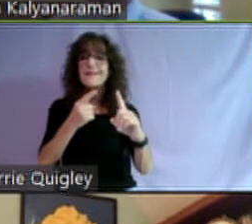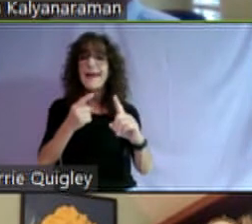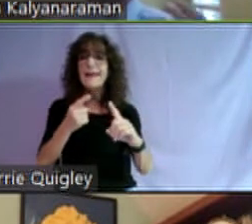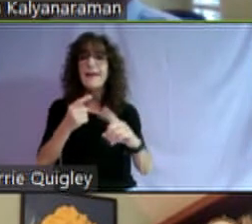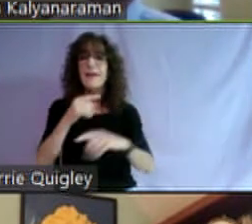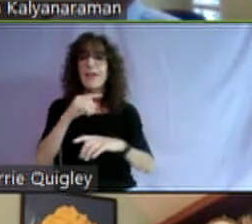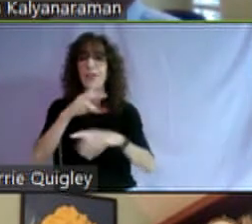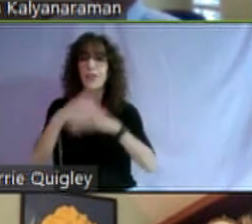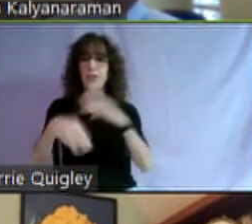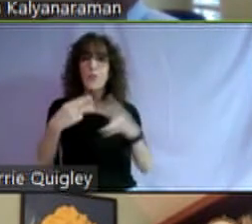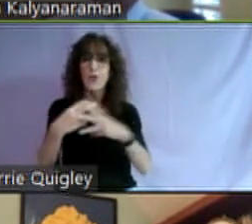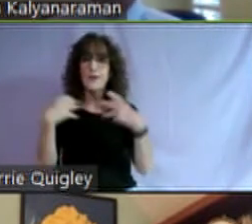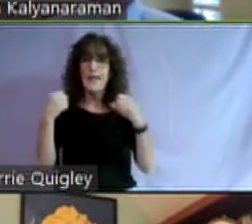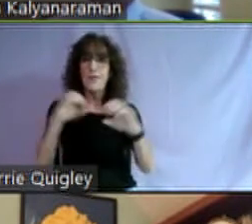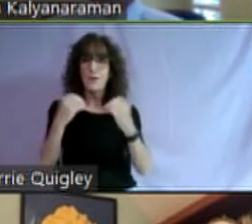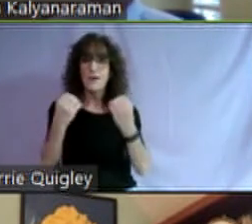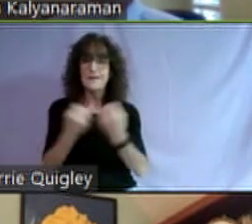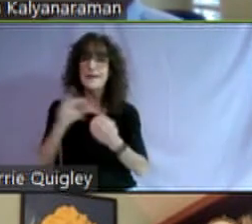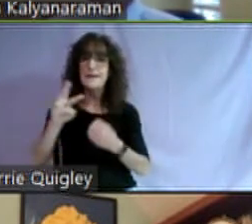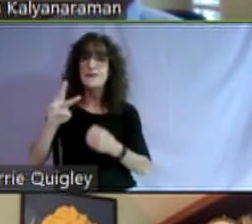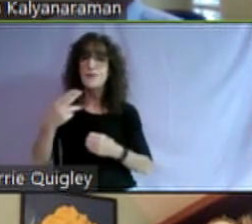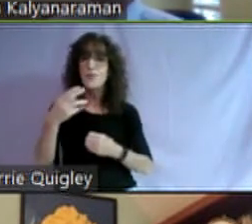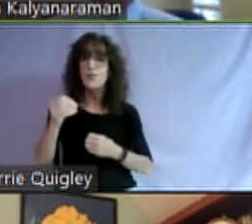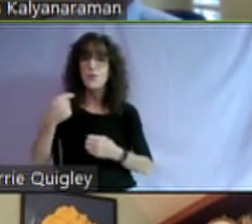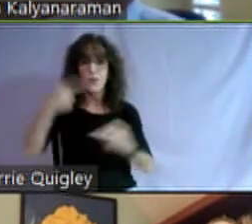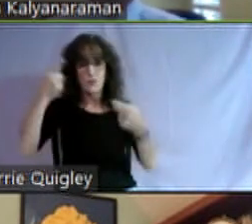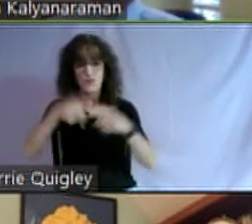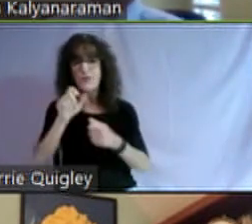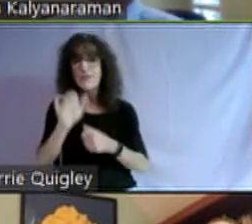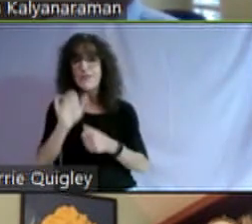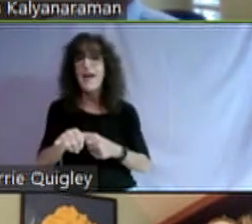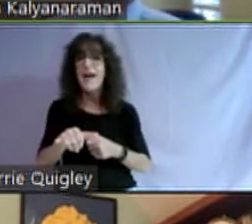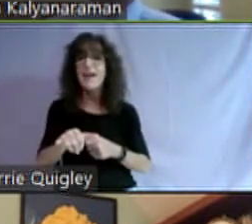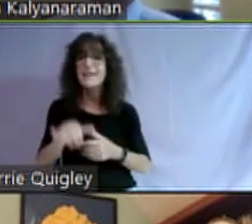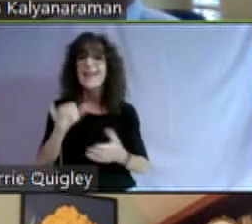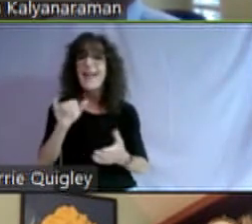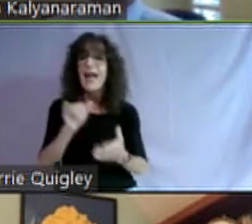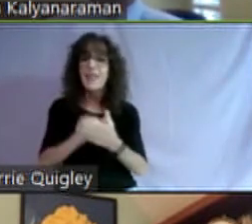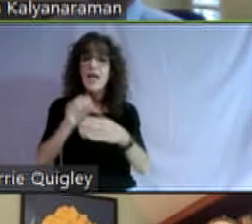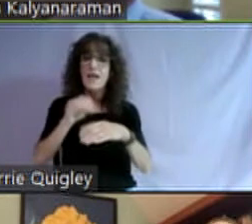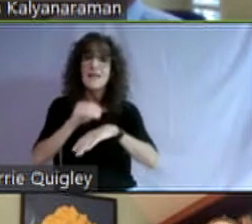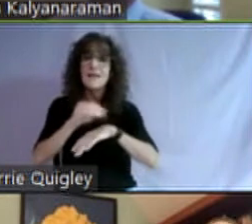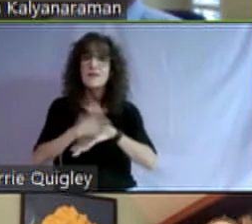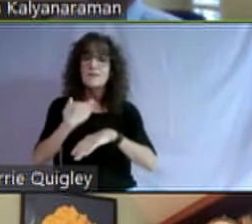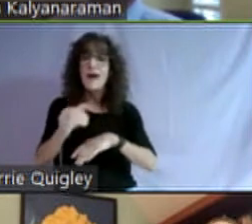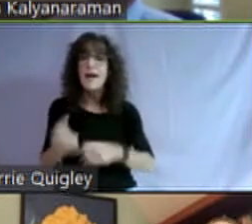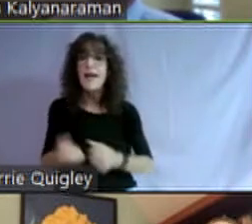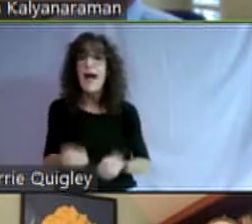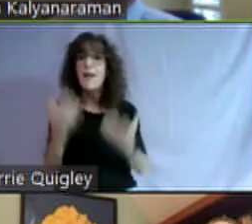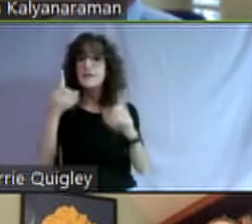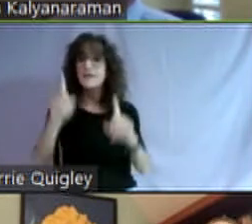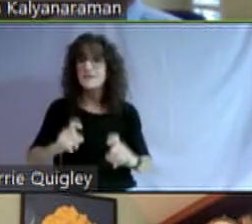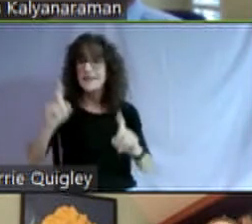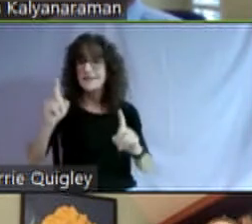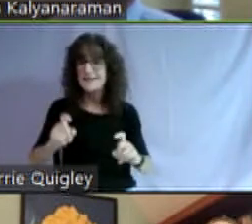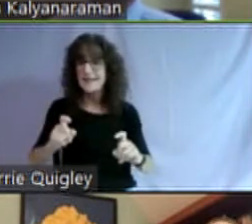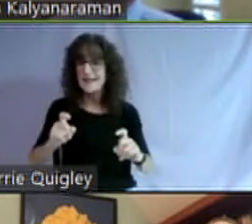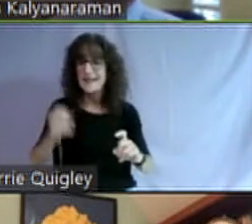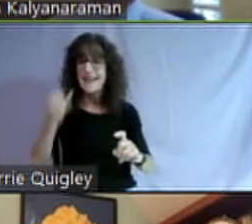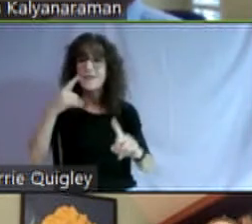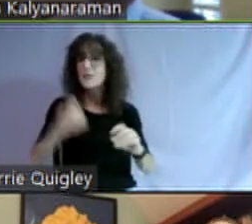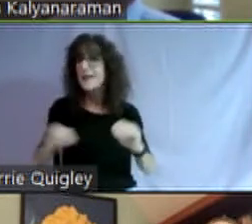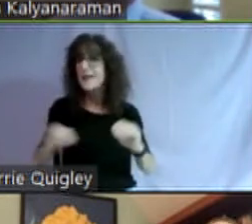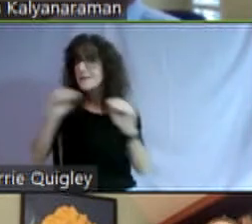one we set. We agree with that, and it's absolutely influenced by how much you're testing. If you test